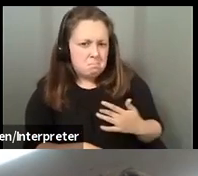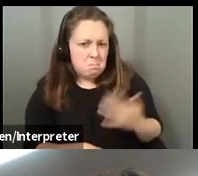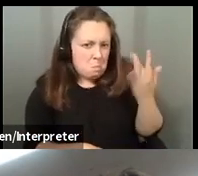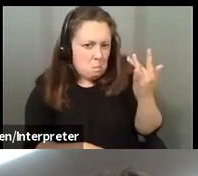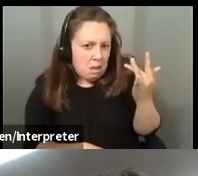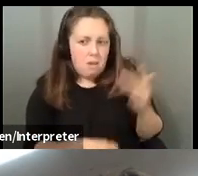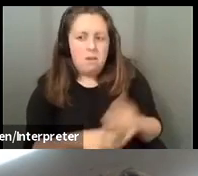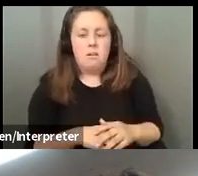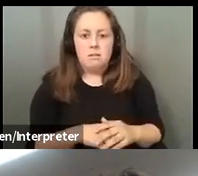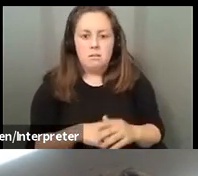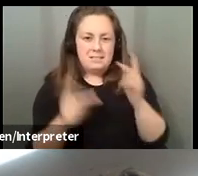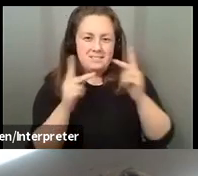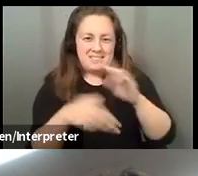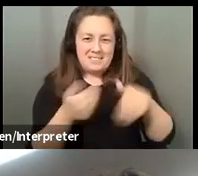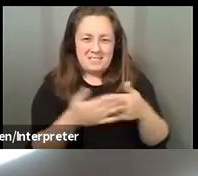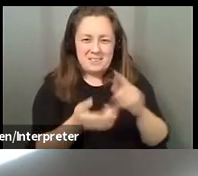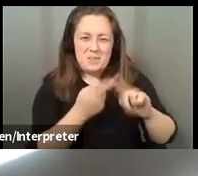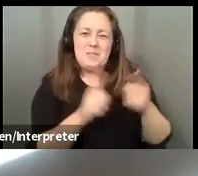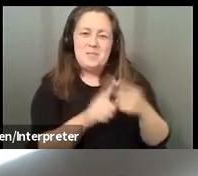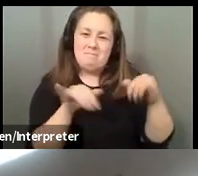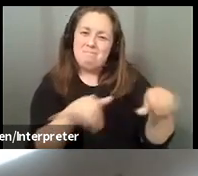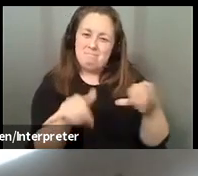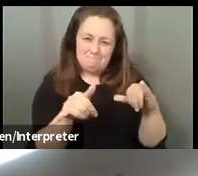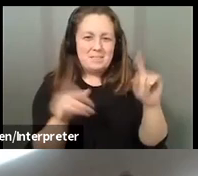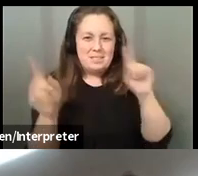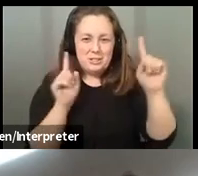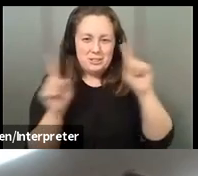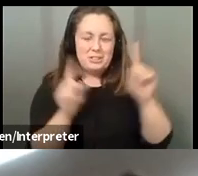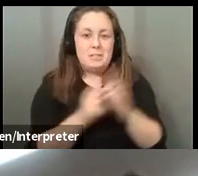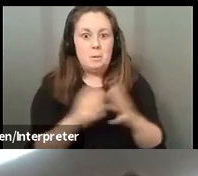said to be able to see all their friends, which is a common theme, and to be able to make more friends.